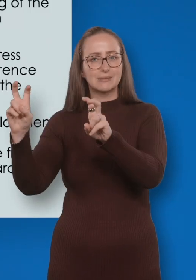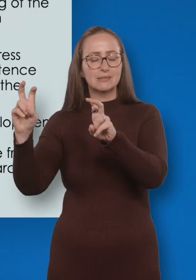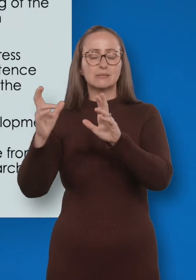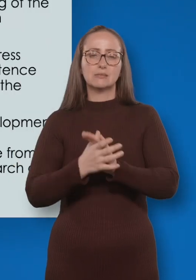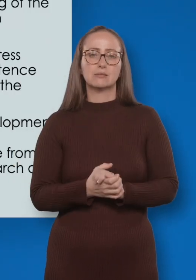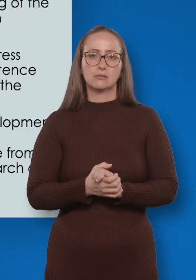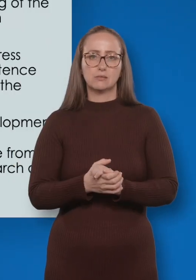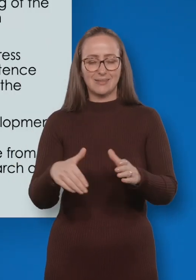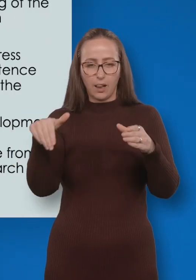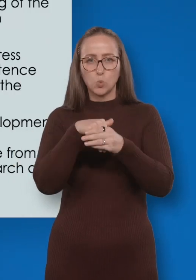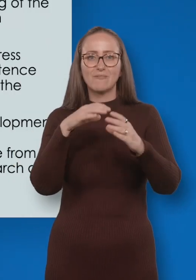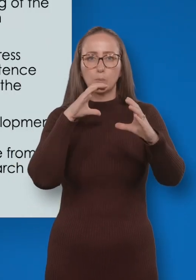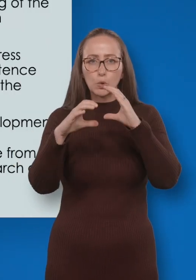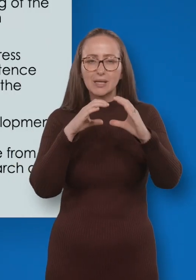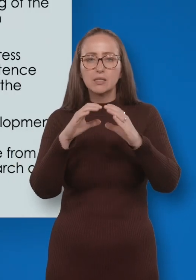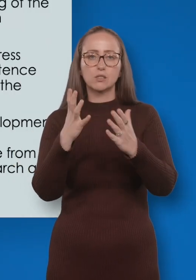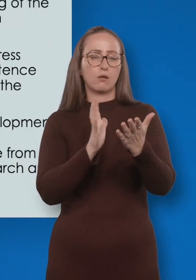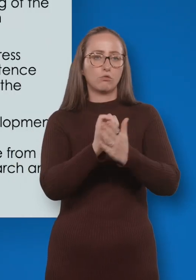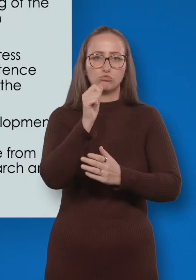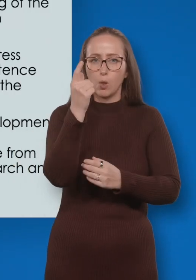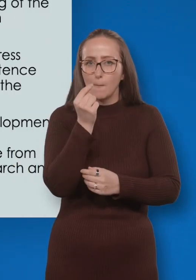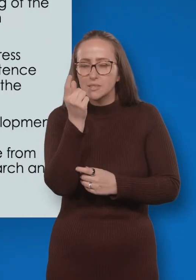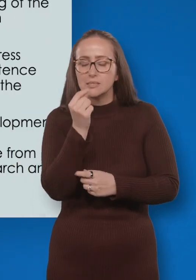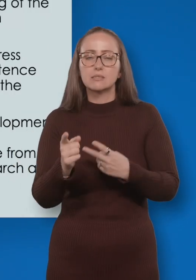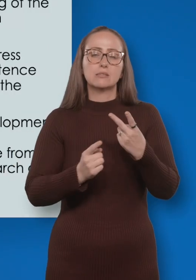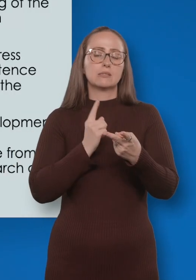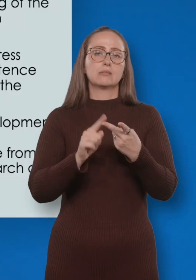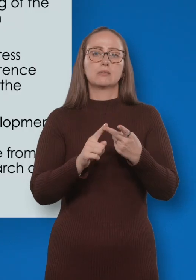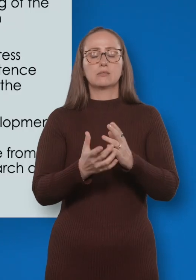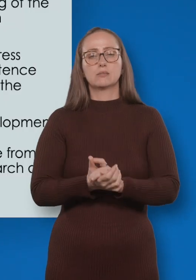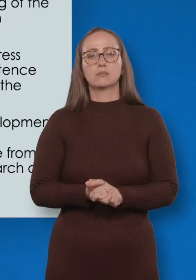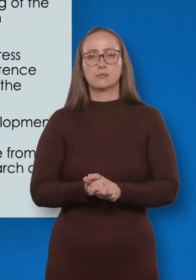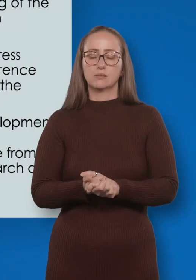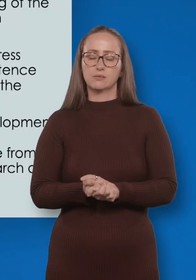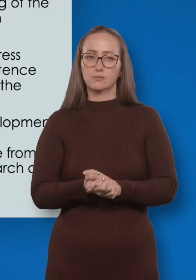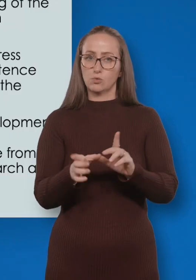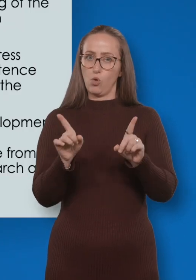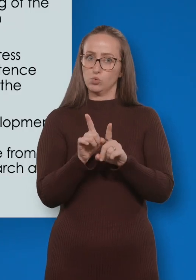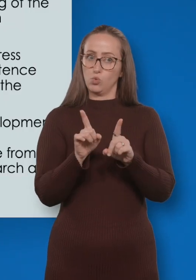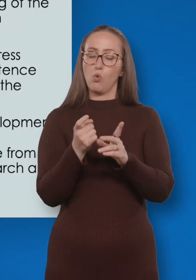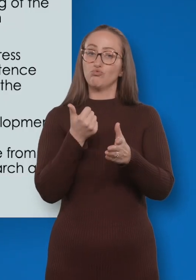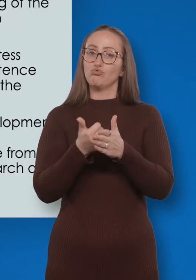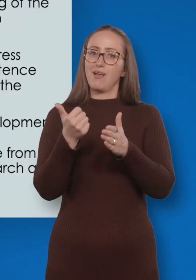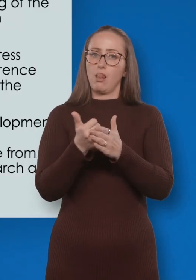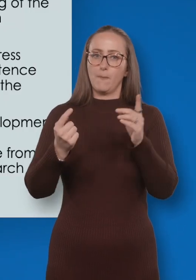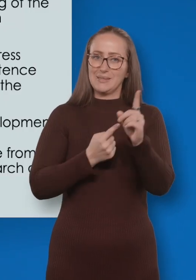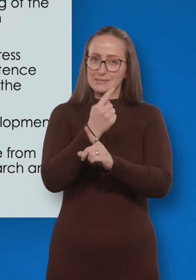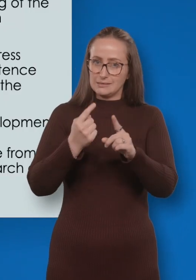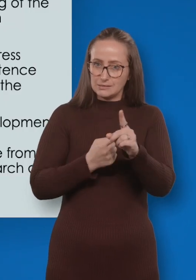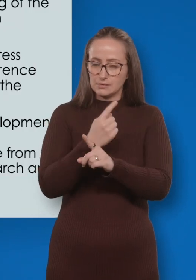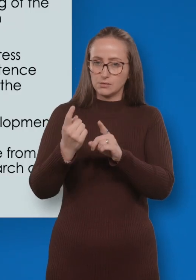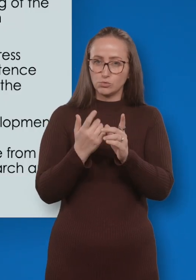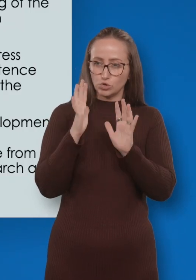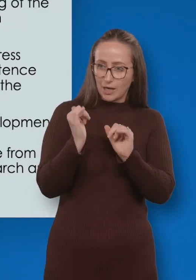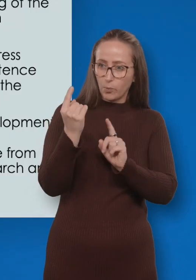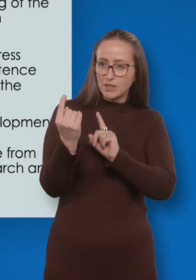such as inclusive communication, cultural competence, and we we have regular meetings to check in with